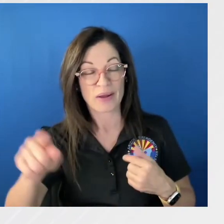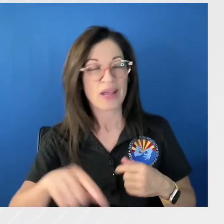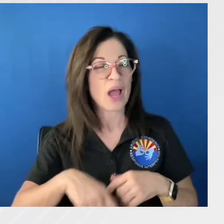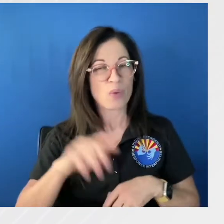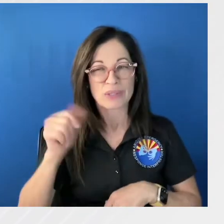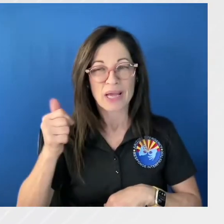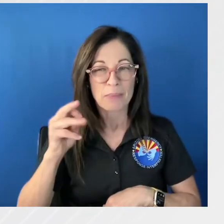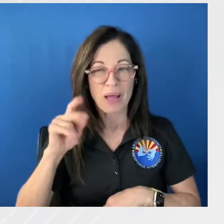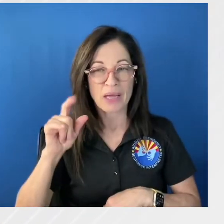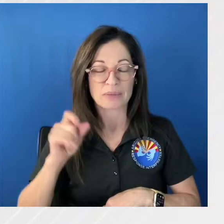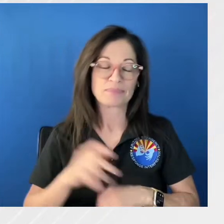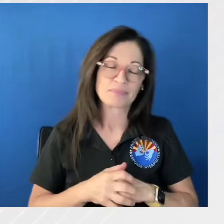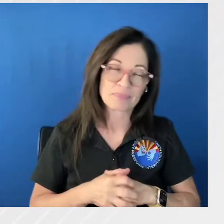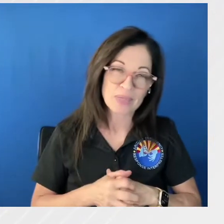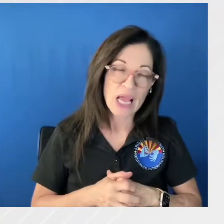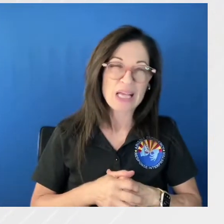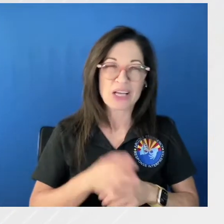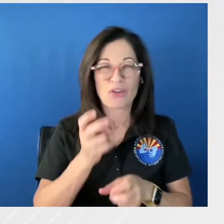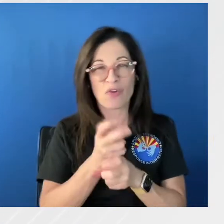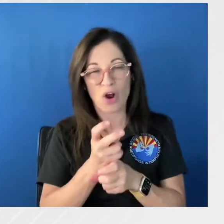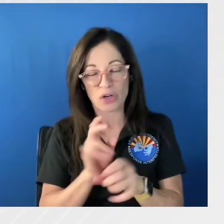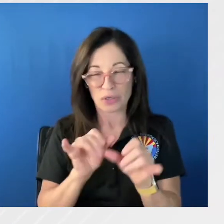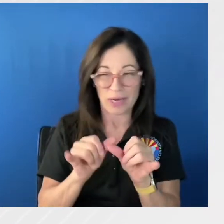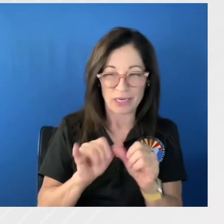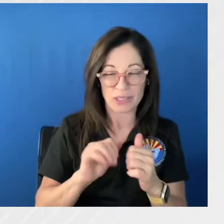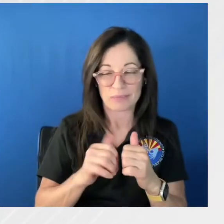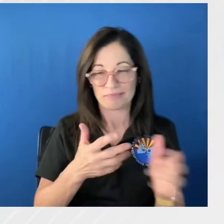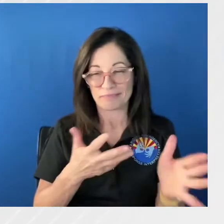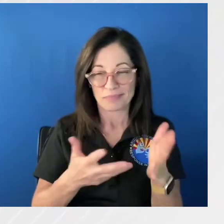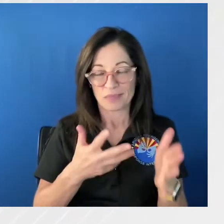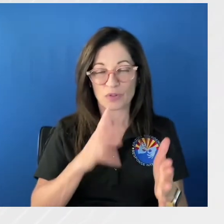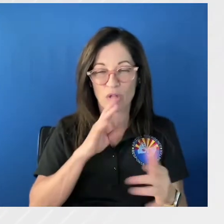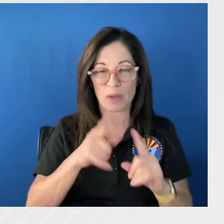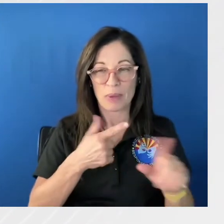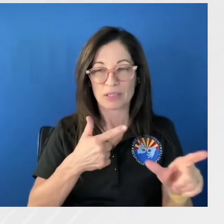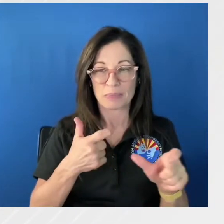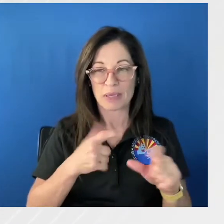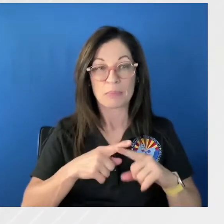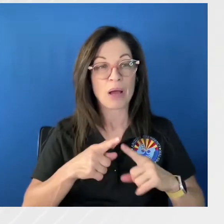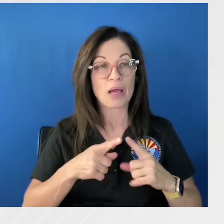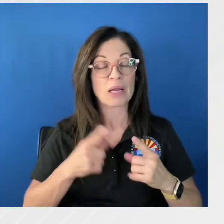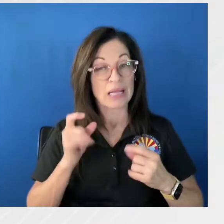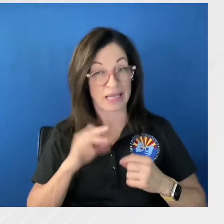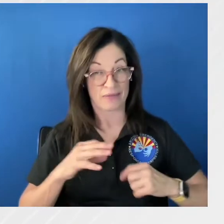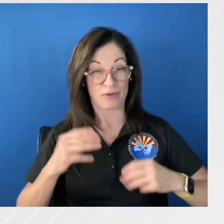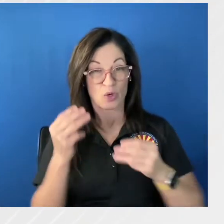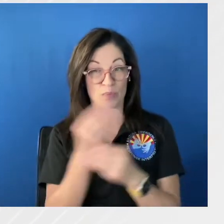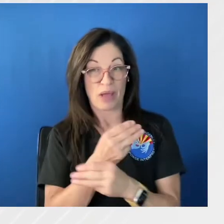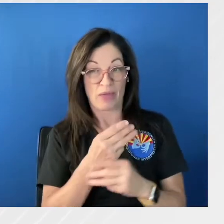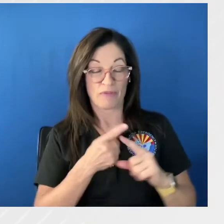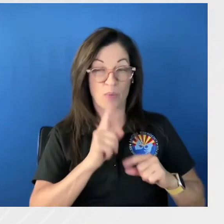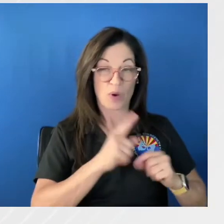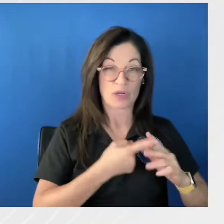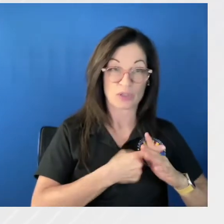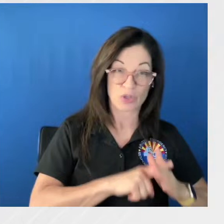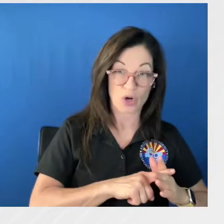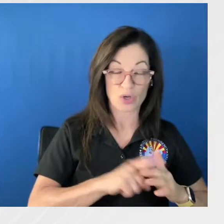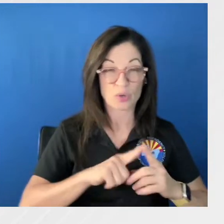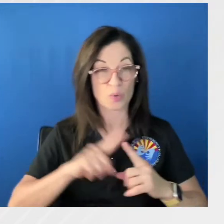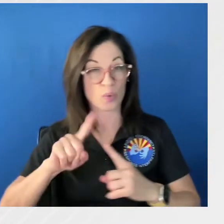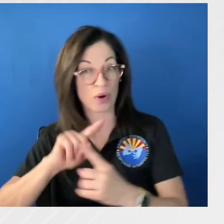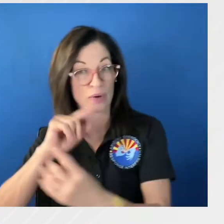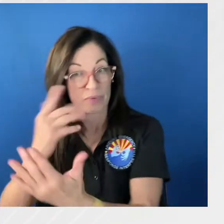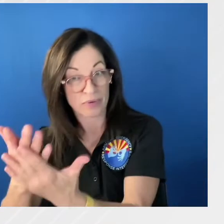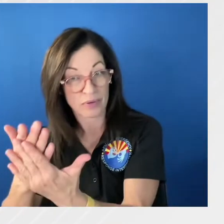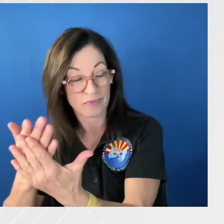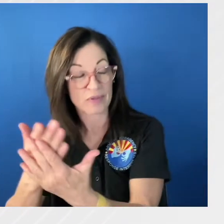fast across the landscape when we talked about speed. But I can tell you, if we do the math from where it started to where it ended, it